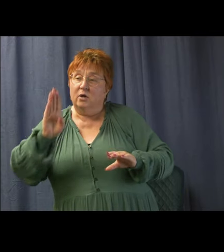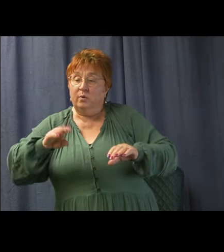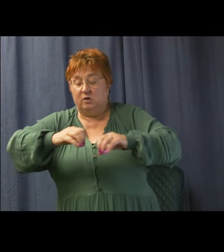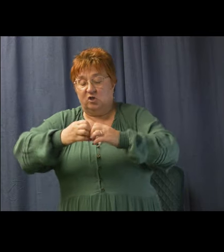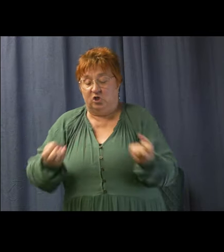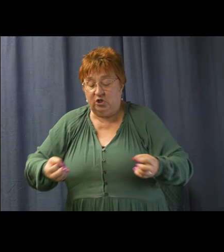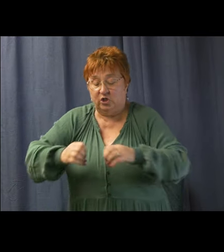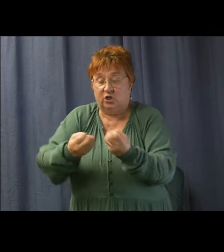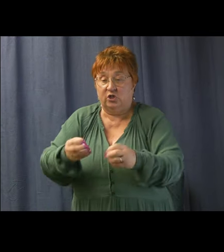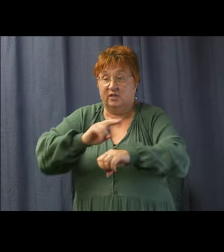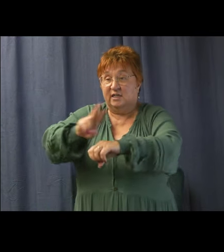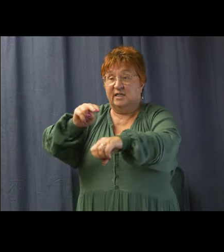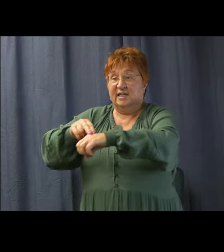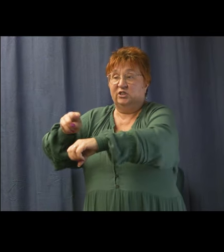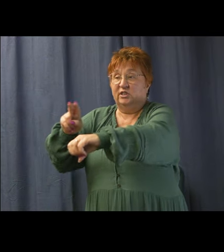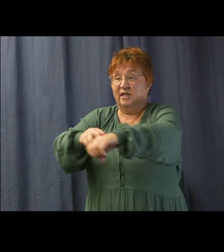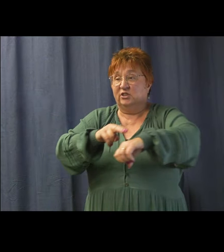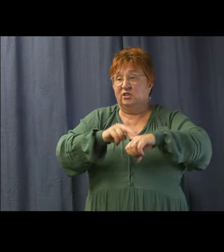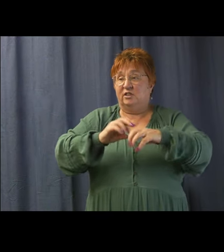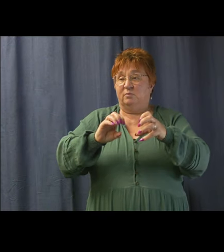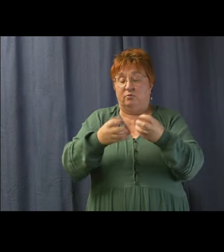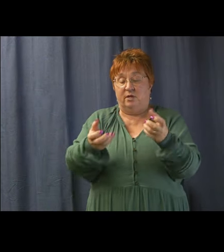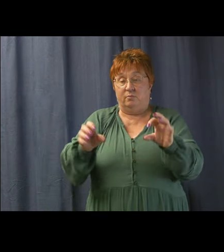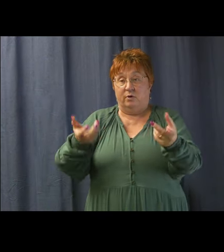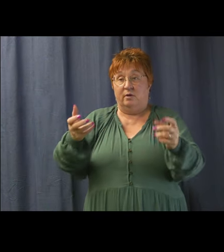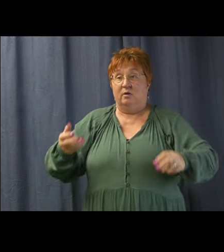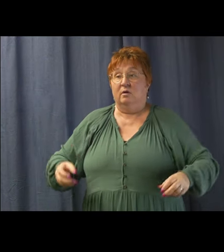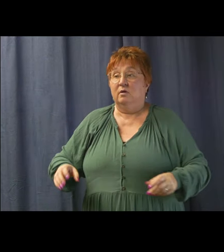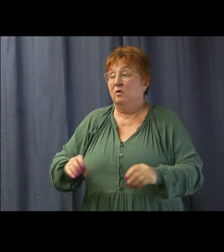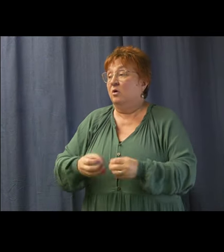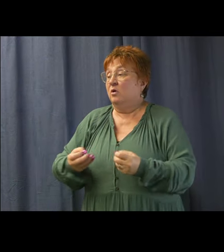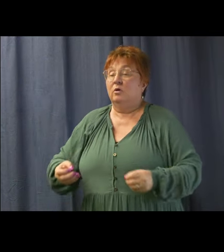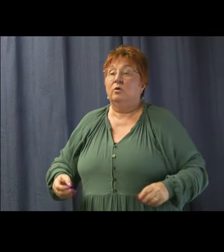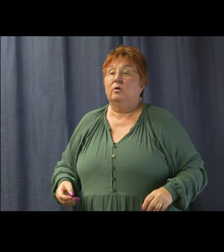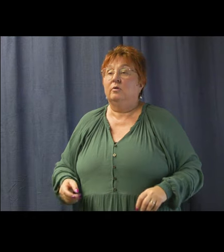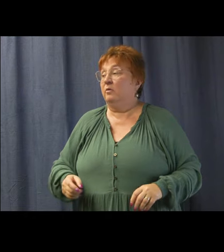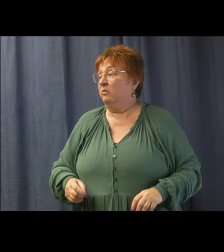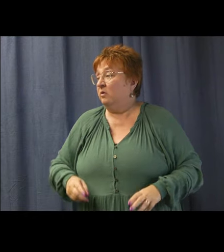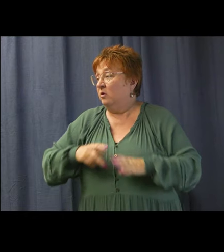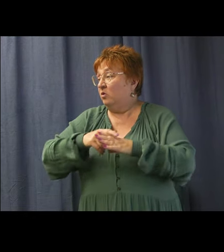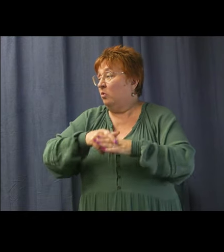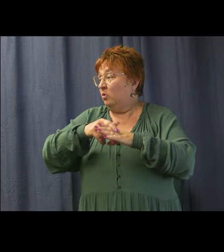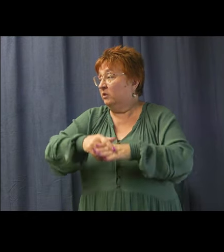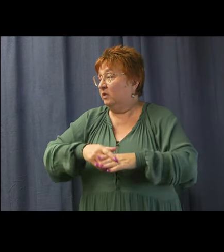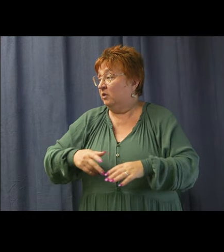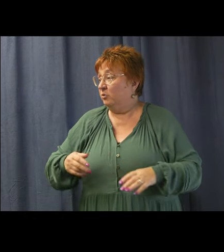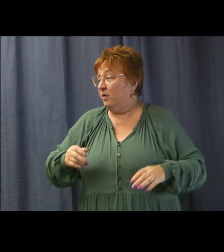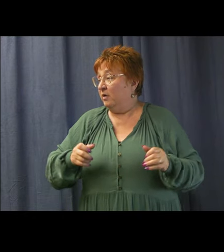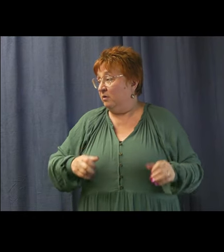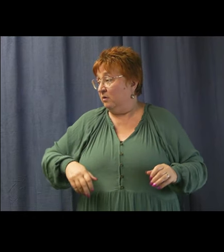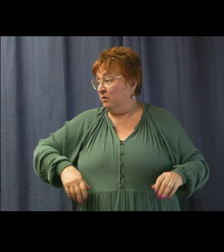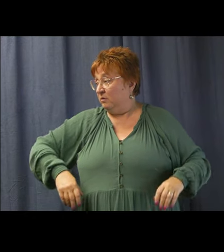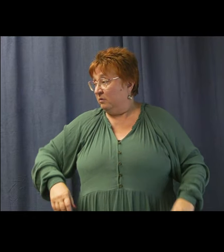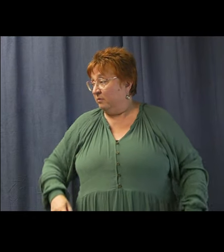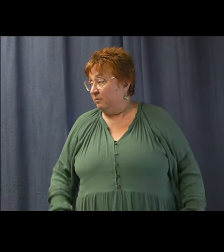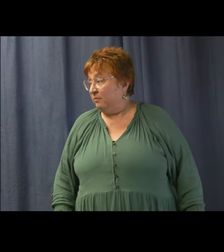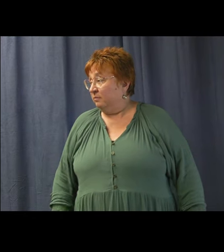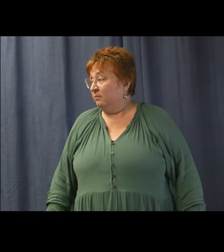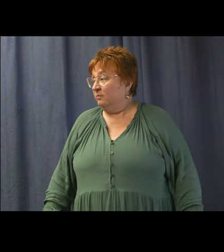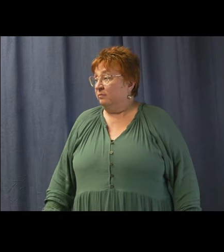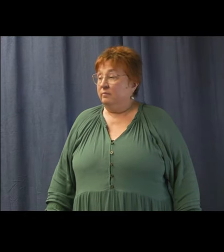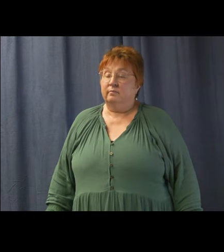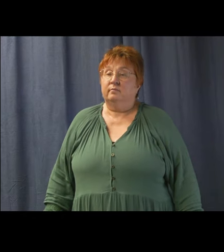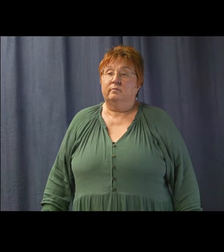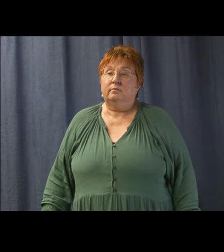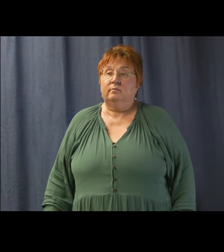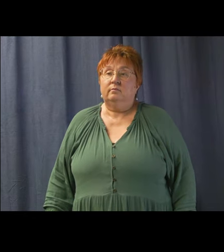into pieces. With you, I'll destroy kingdoms. With you, I break in pieces the horse and his rider. With you, I break in pieces the chariot and the charioteer.